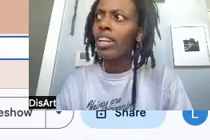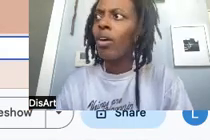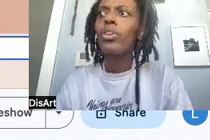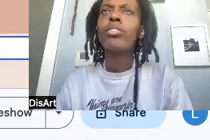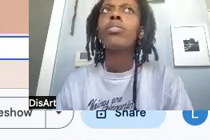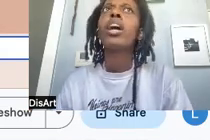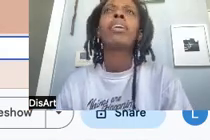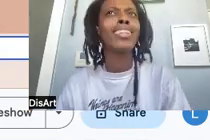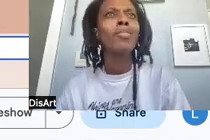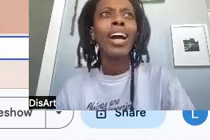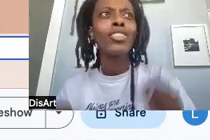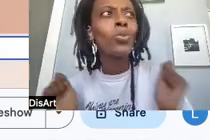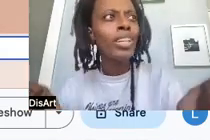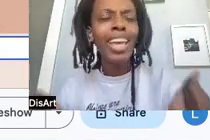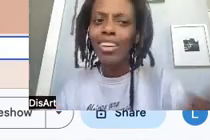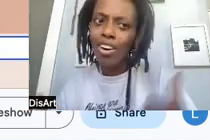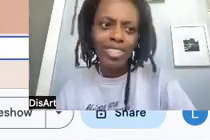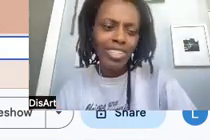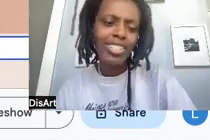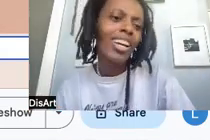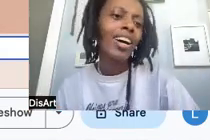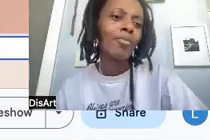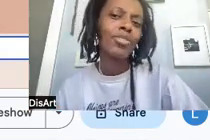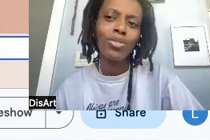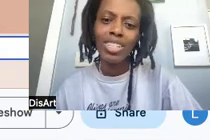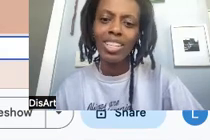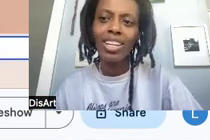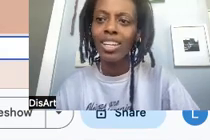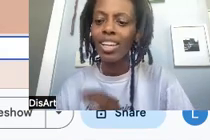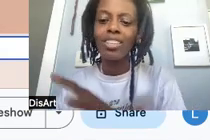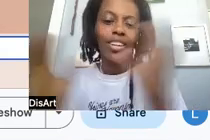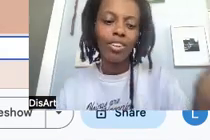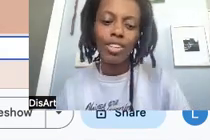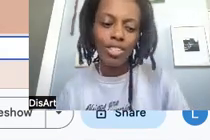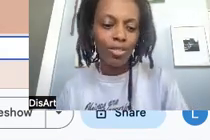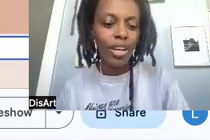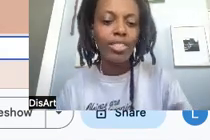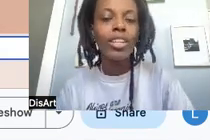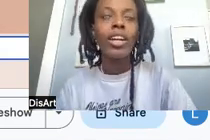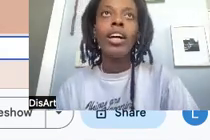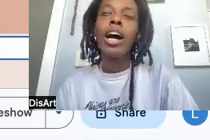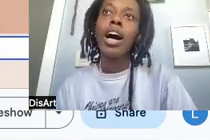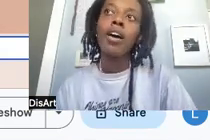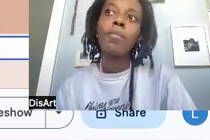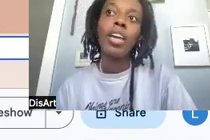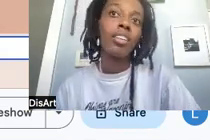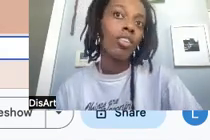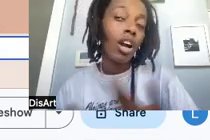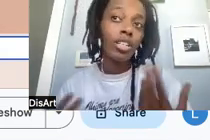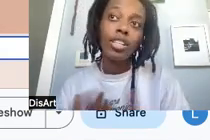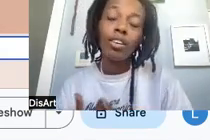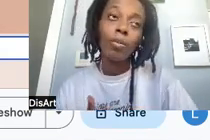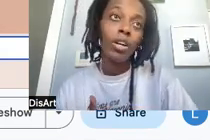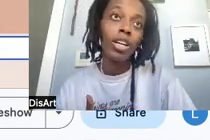working right now with, I think we're at 28 artists. So it's really exciting, and they're across the US,